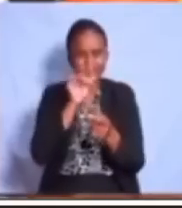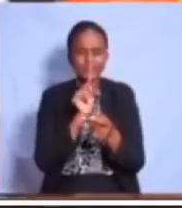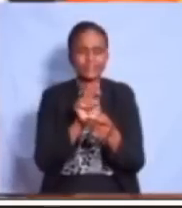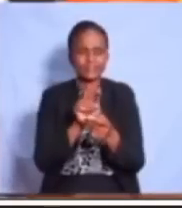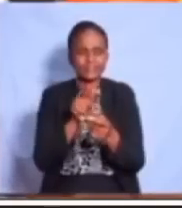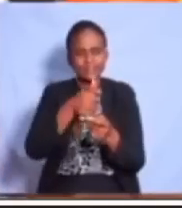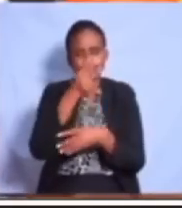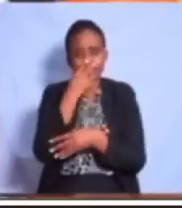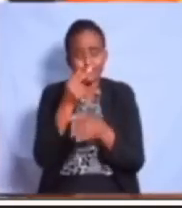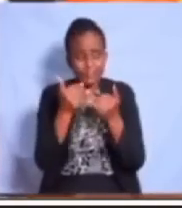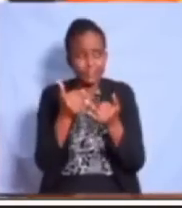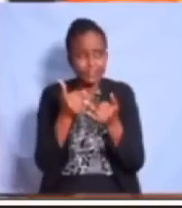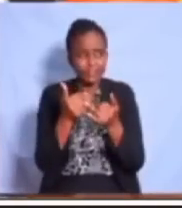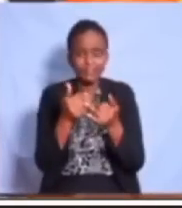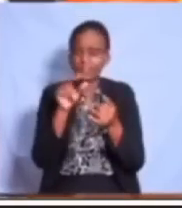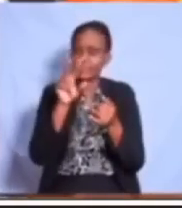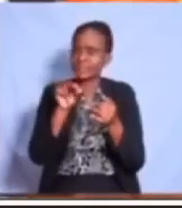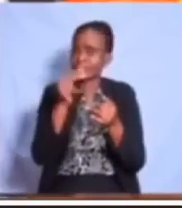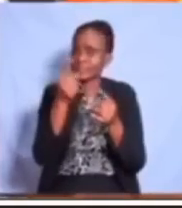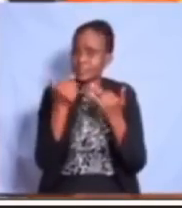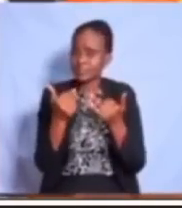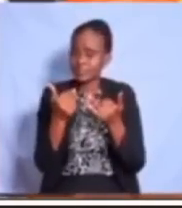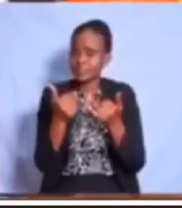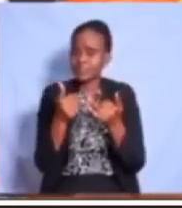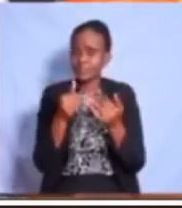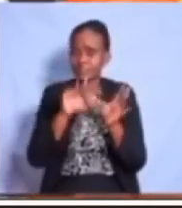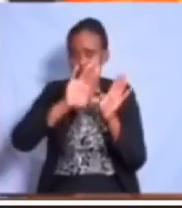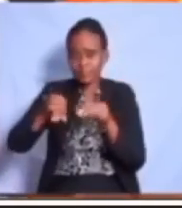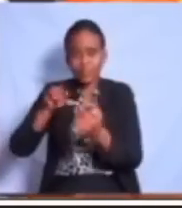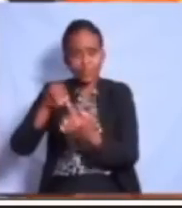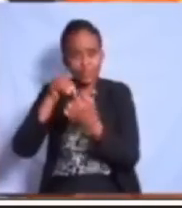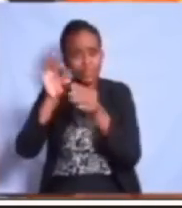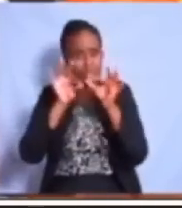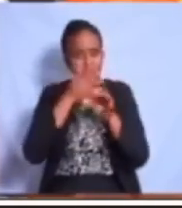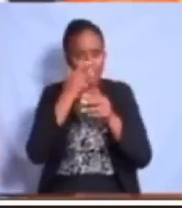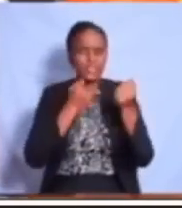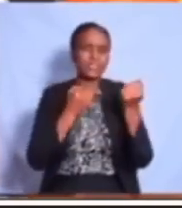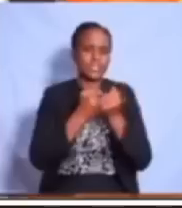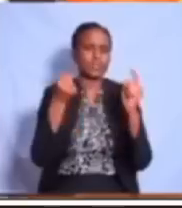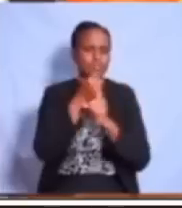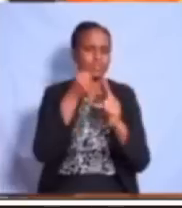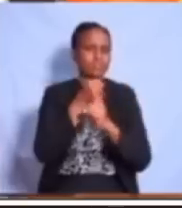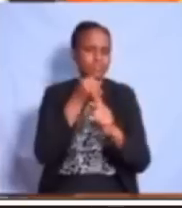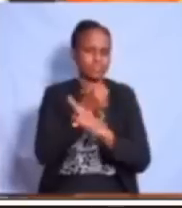Now you have seen that there's no one who is exempt. So you support this fight.